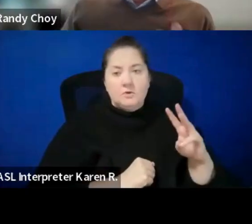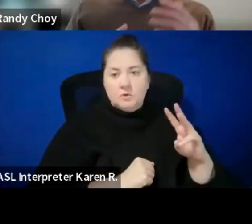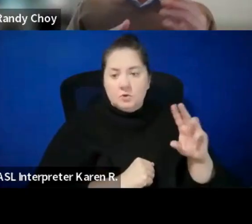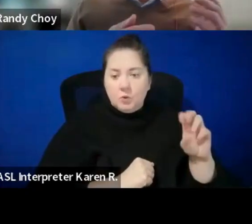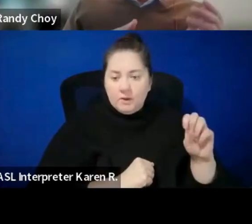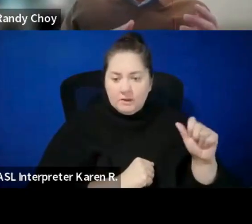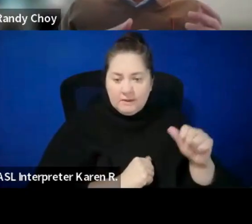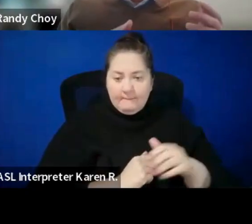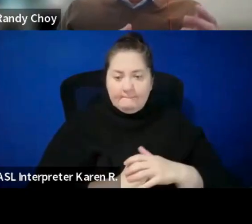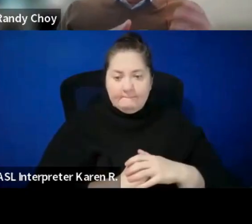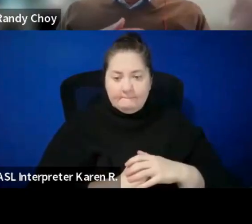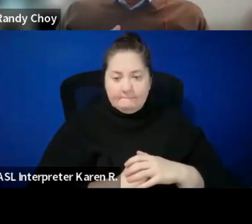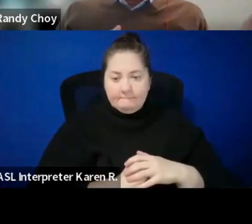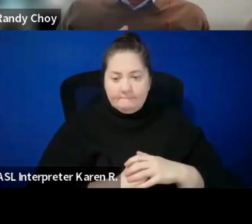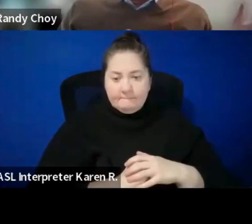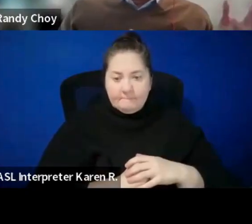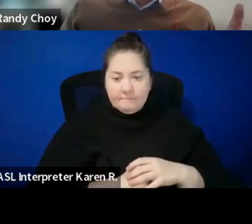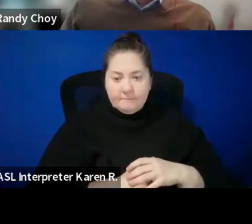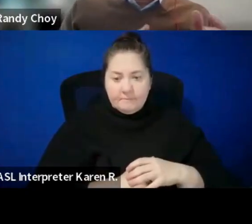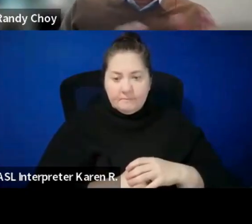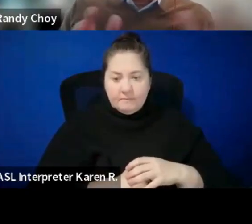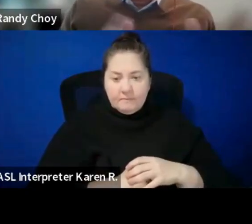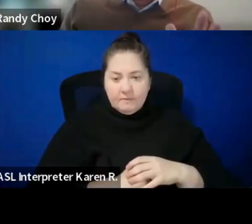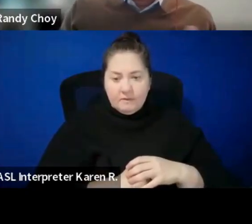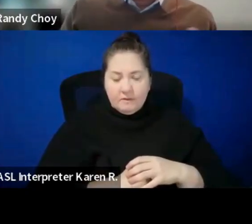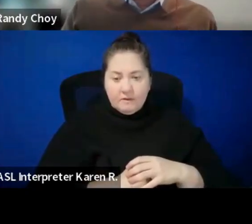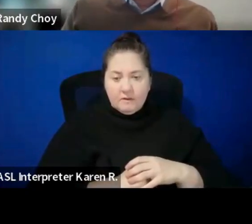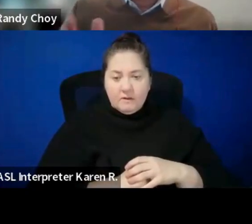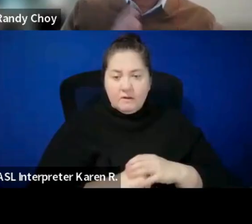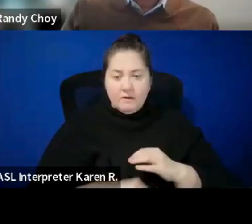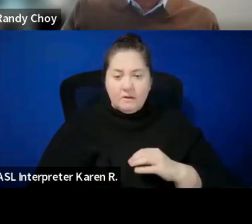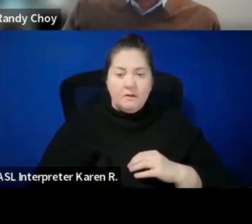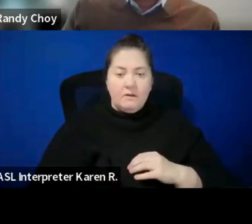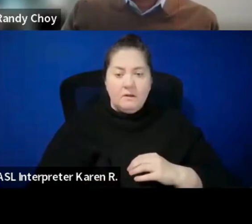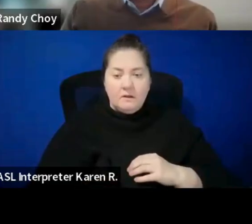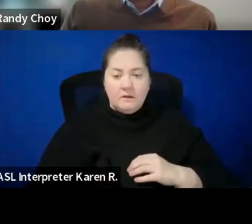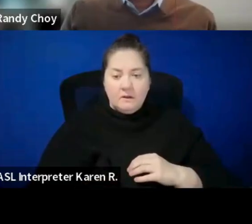States. And as I look a little bit.